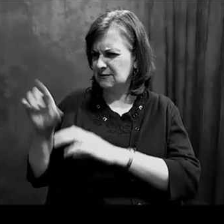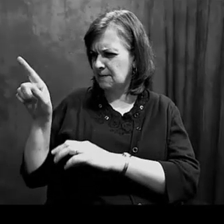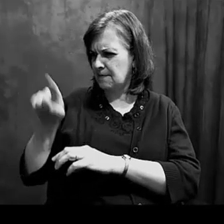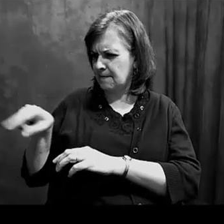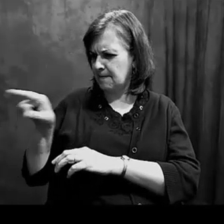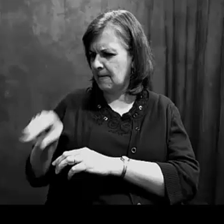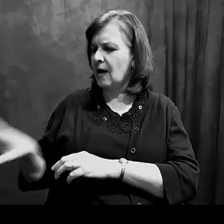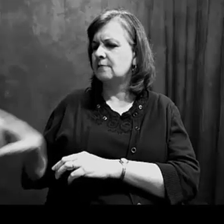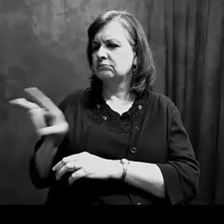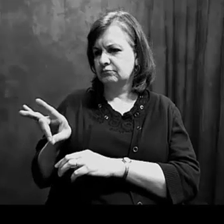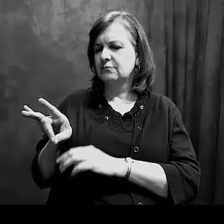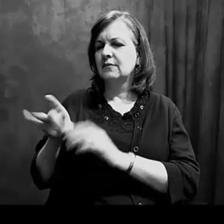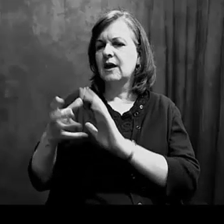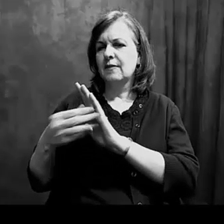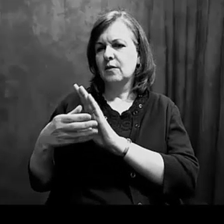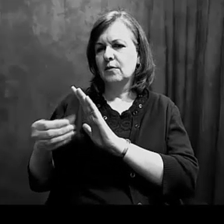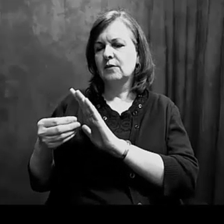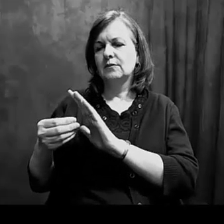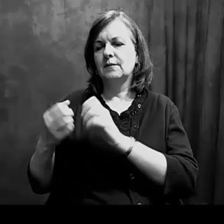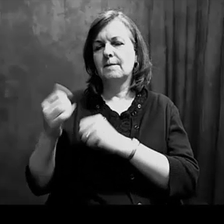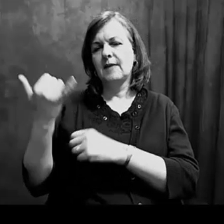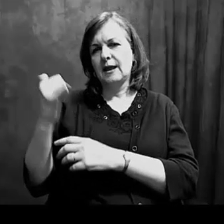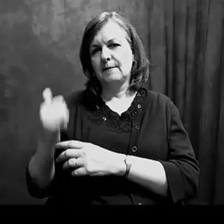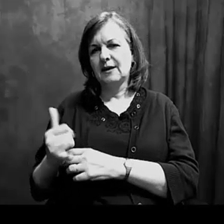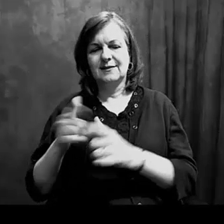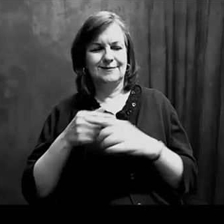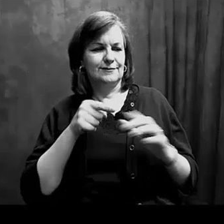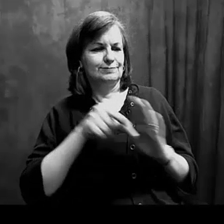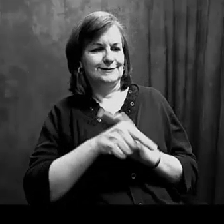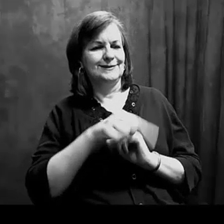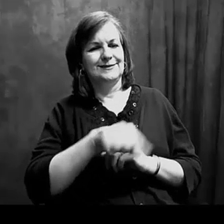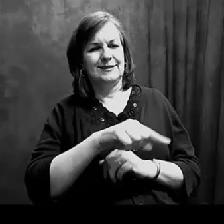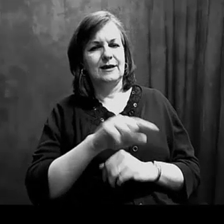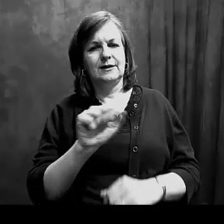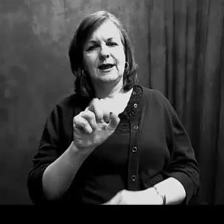and go through clonal immunity like we just showed you.